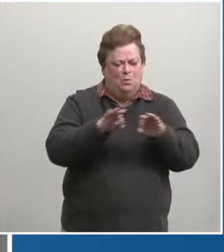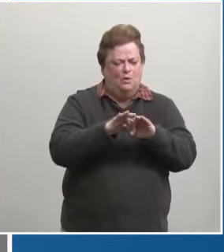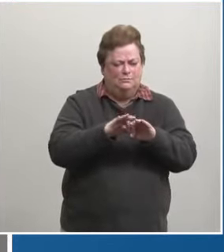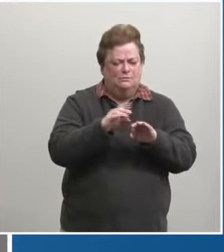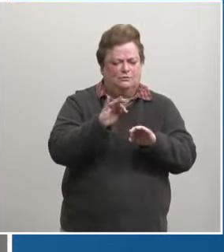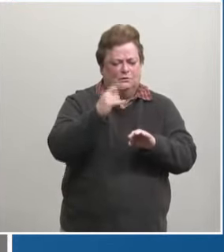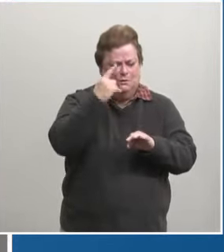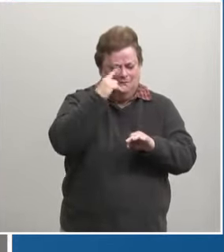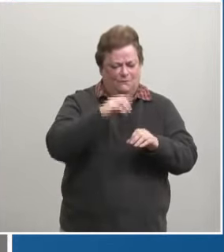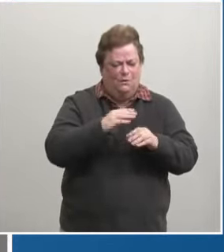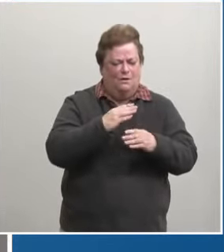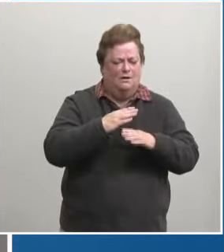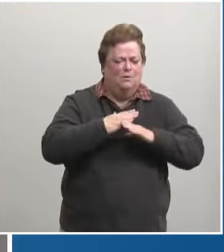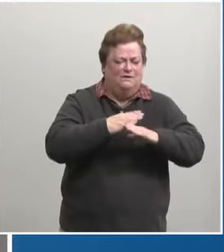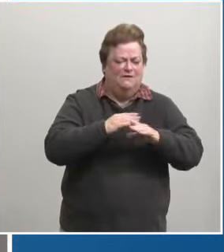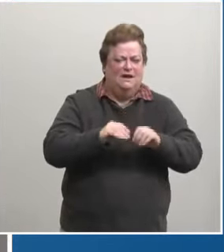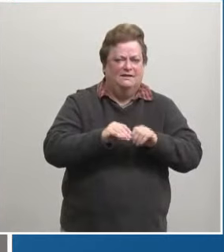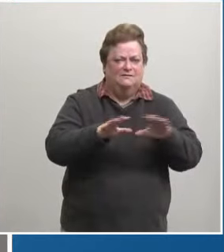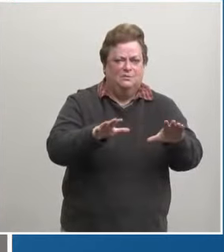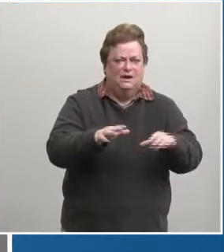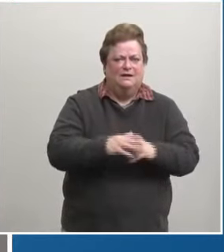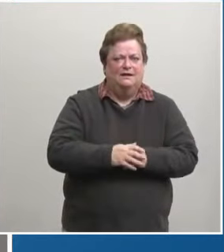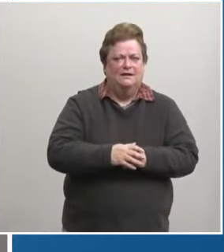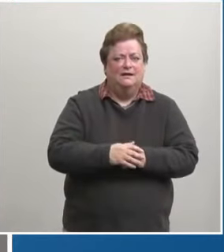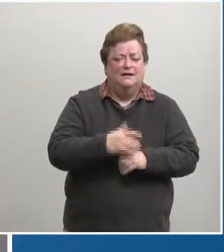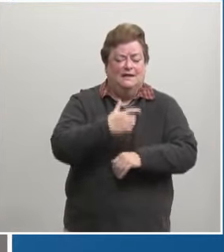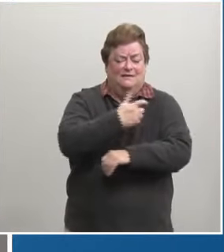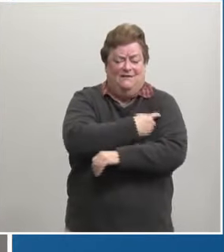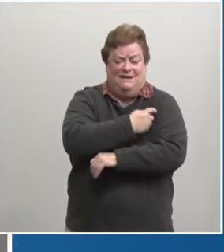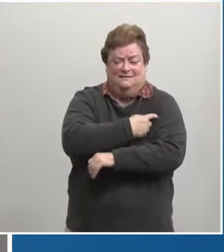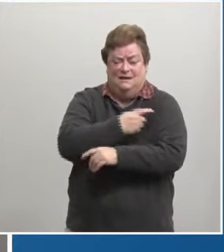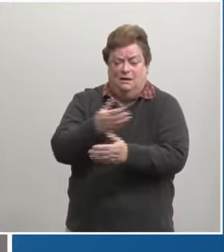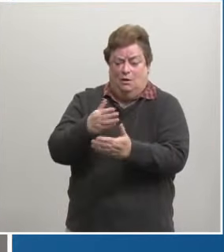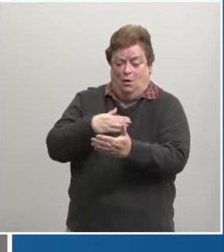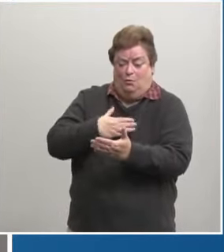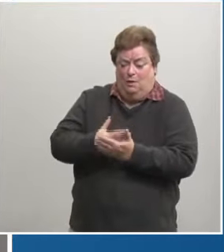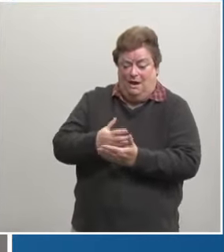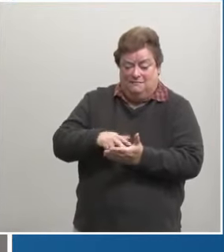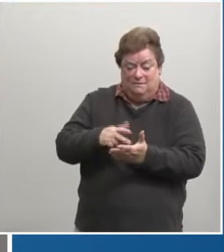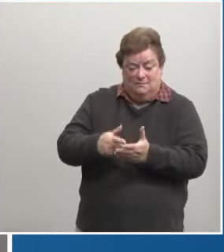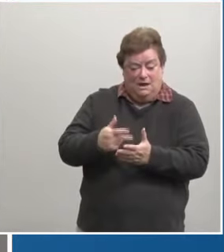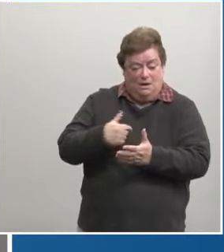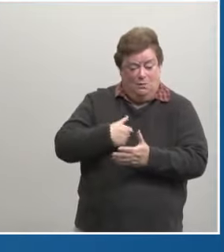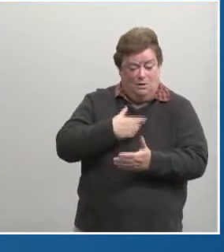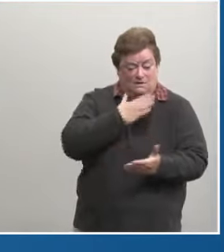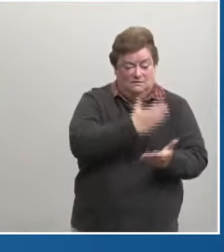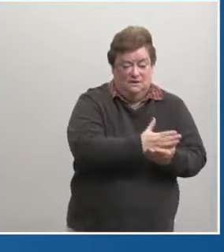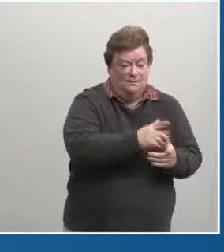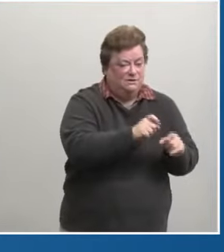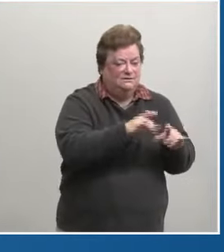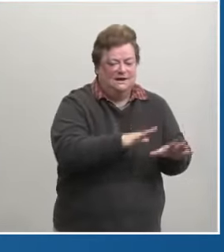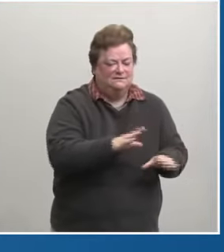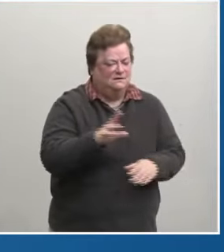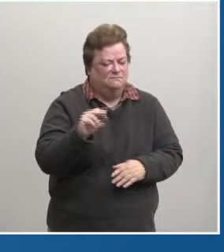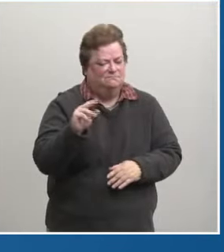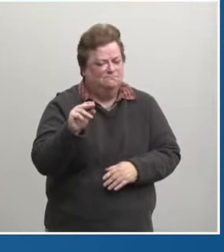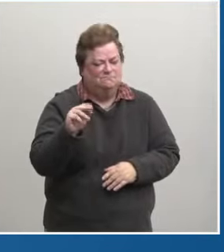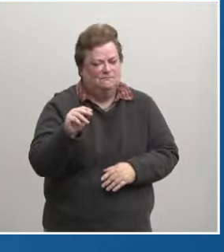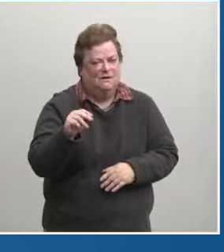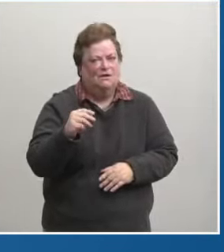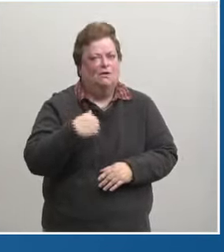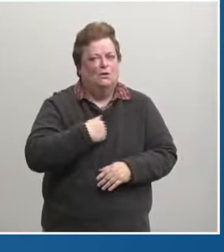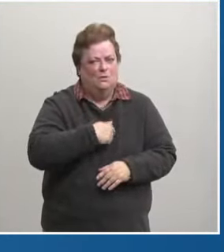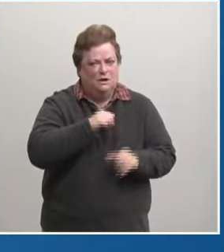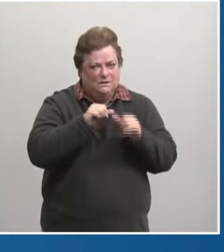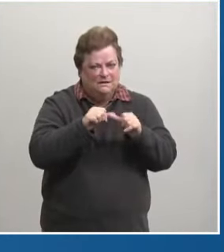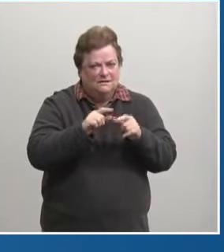virus. The arrival of the COVID vaccine will not remove the need for testing at any time soon. We need to continue to identify